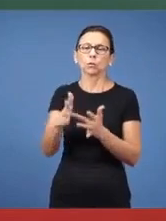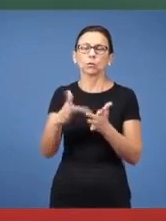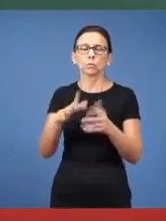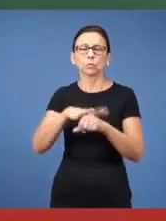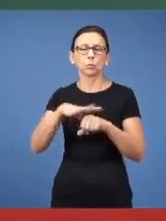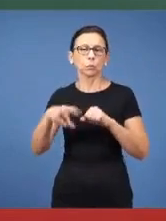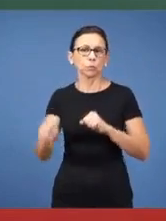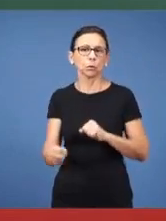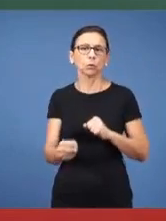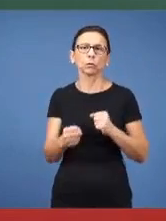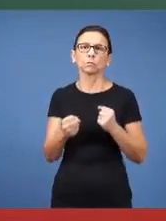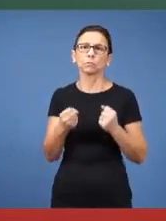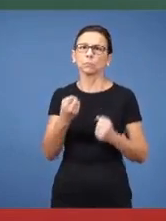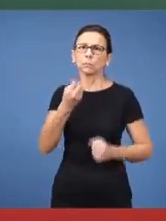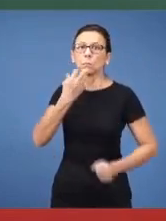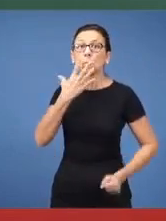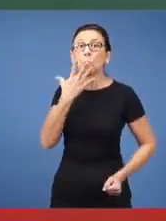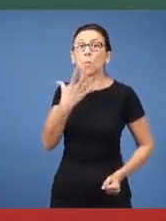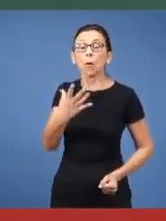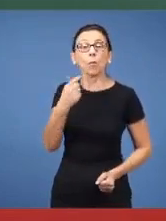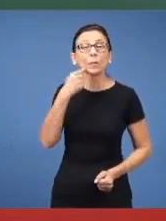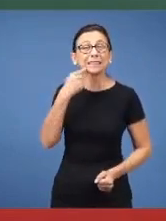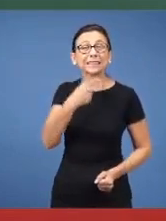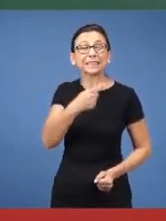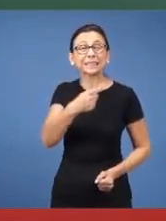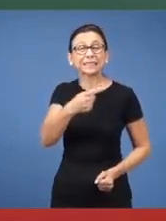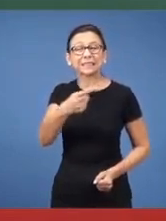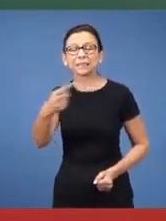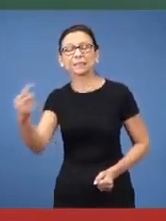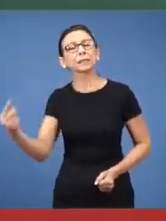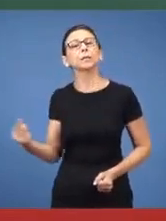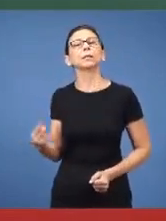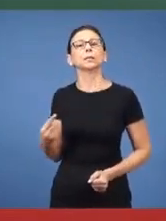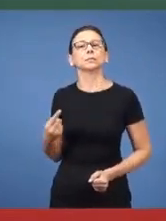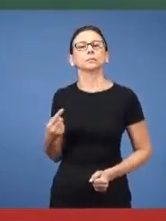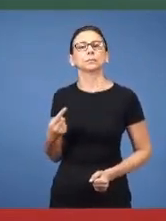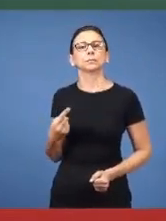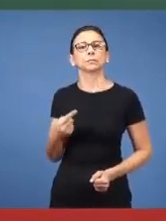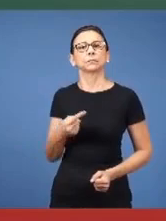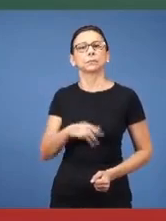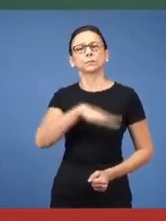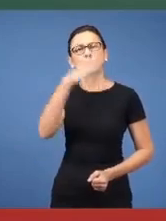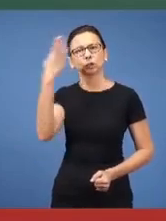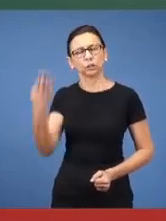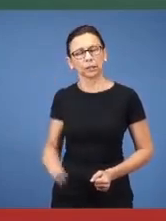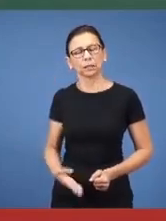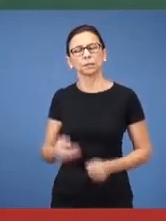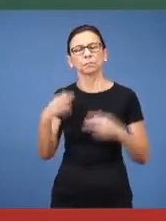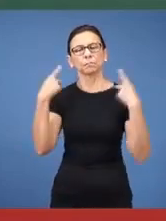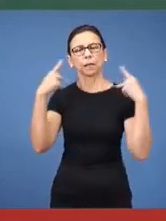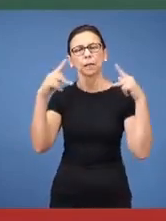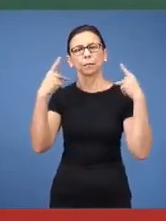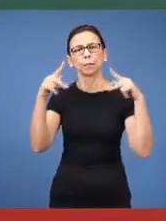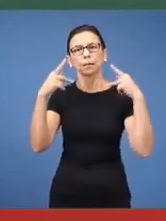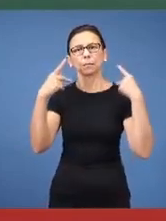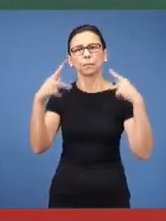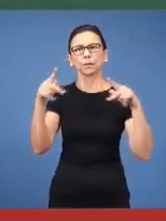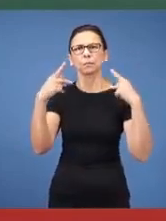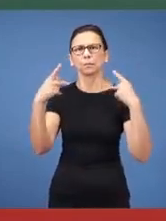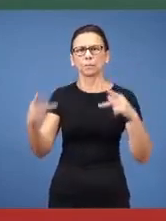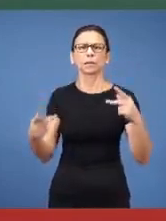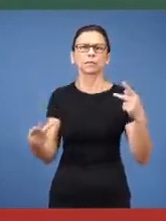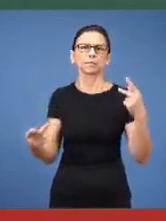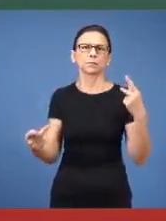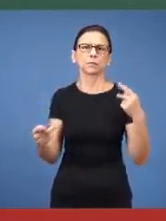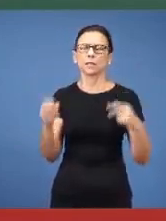saw. All of this, very good. So he has a whole week to speak about that. And everyone else is saying that.